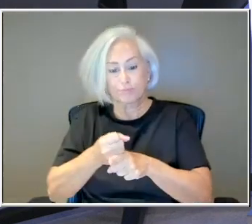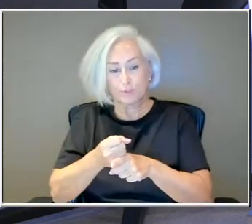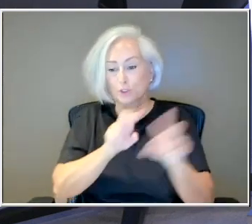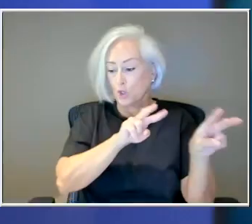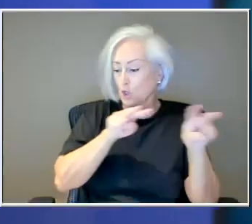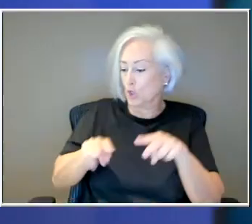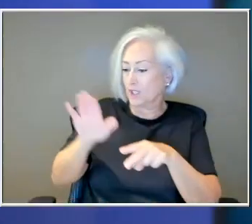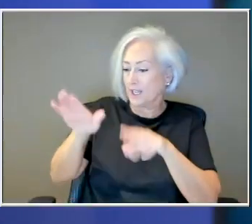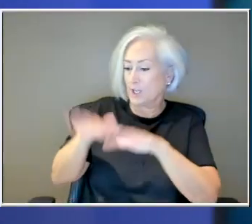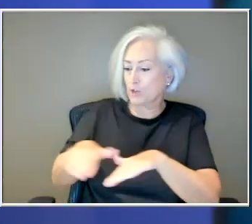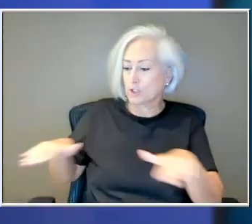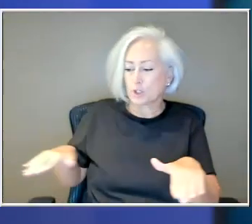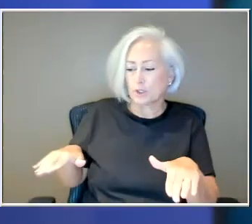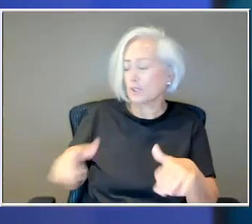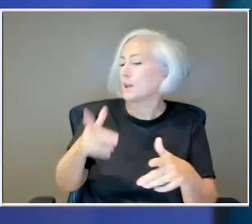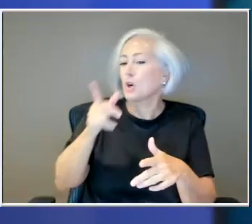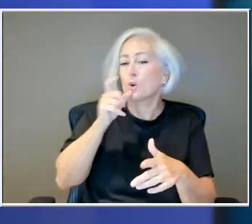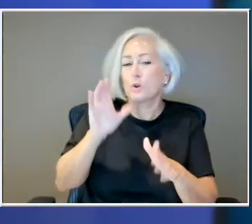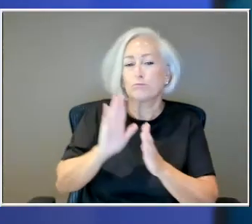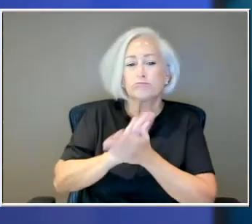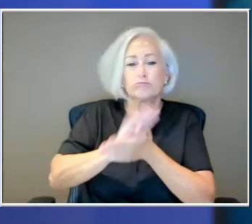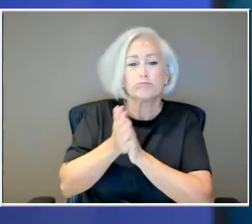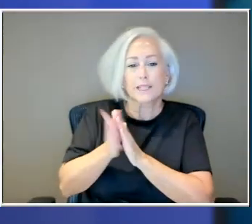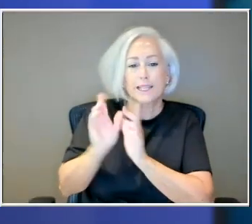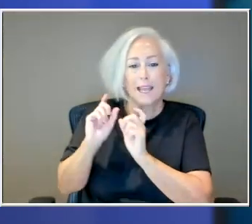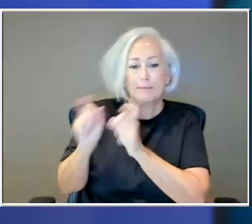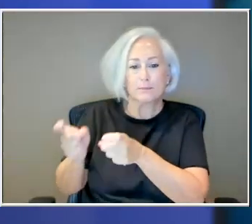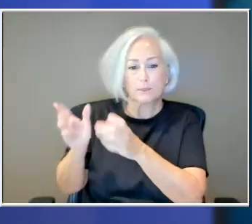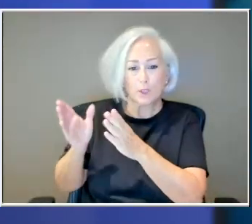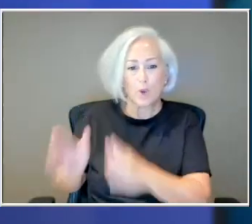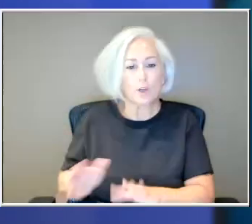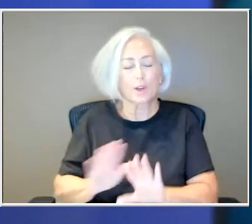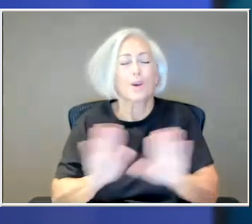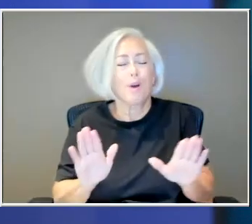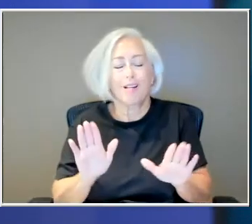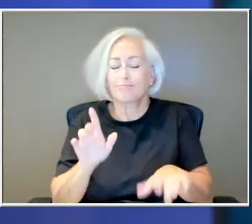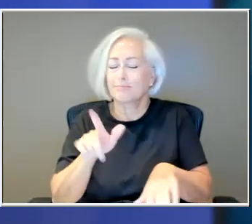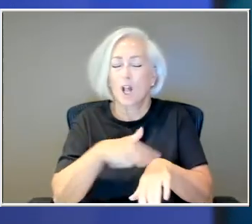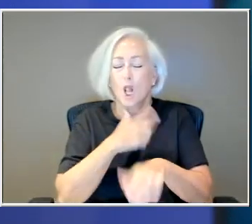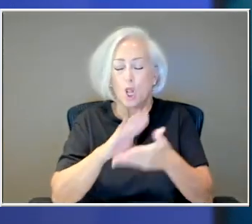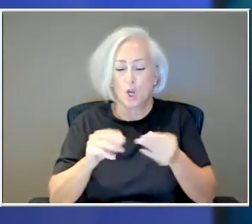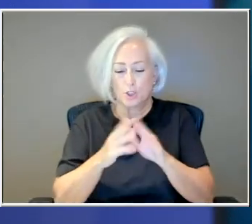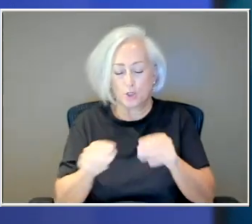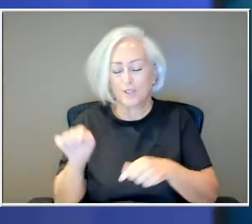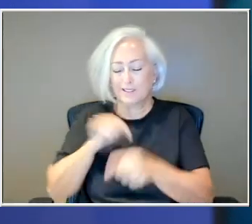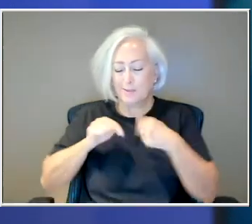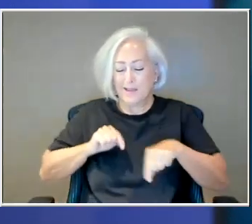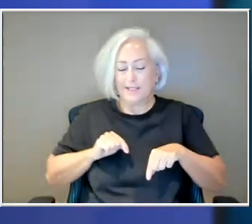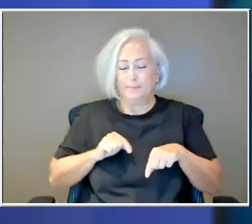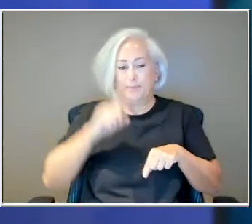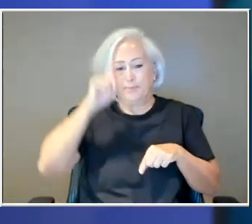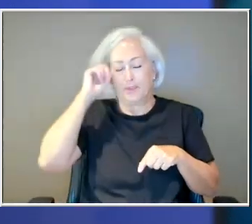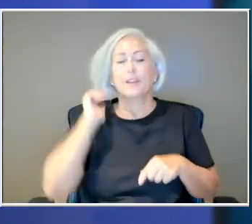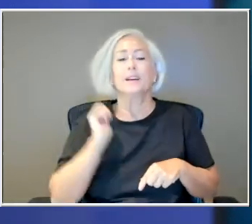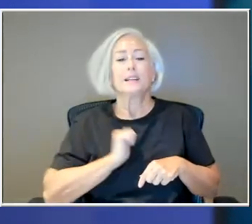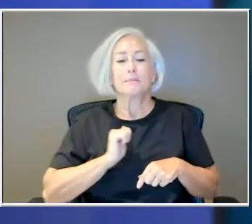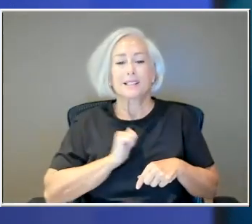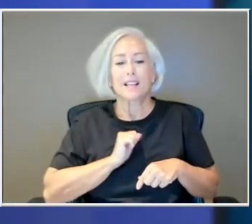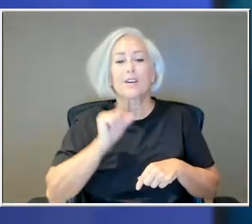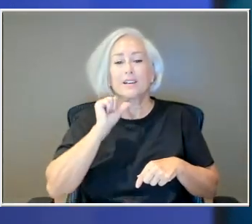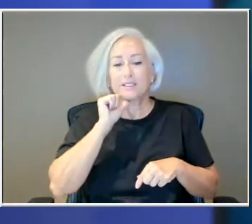long story, but our son, well, backing up a little, because I don't have full siblings, I